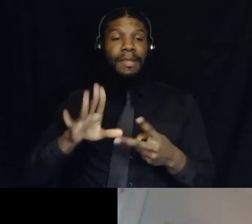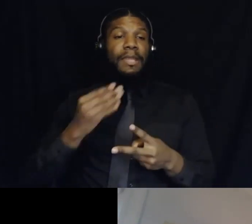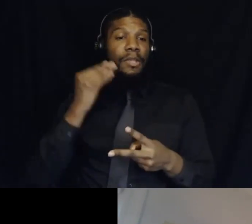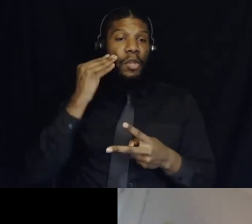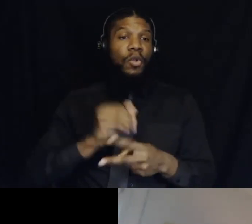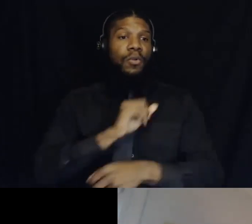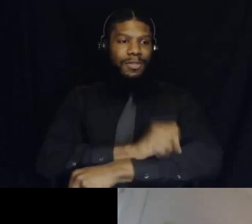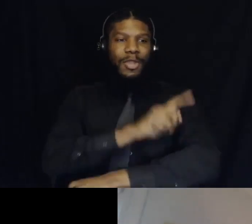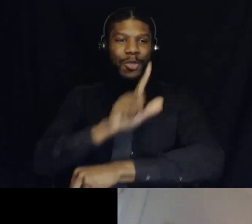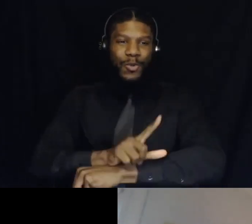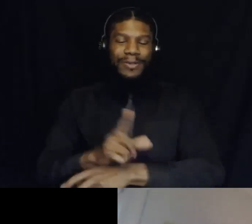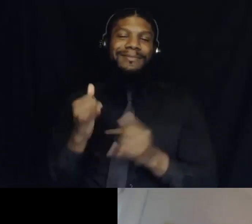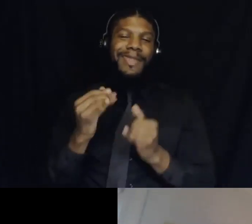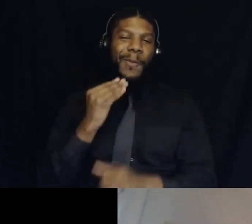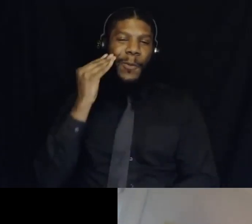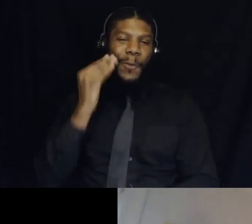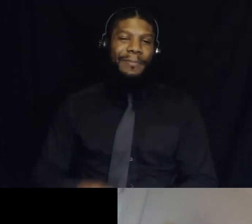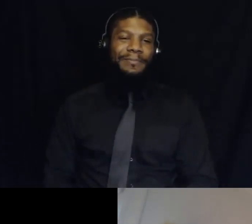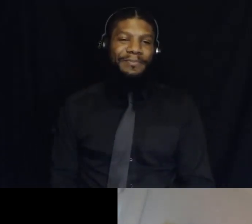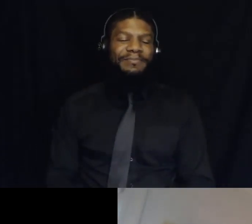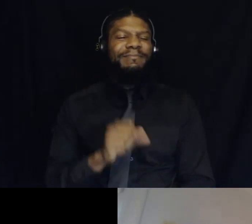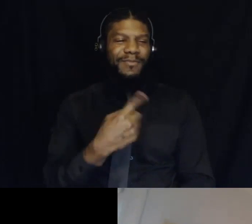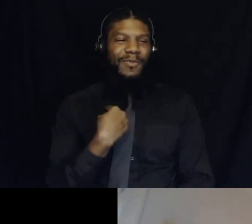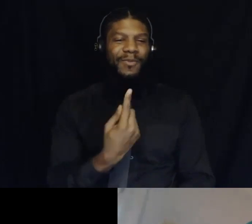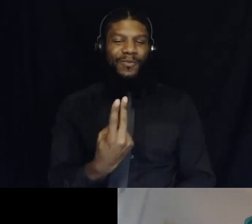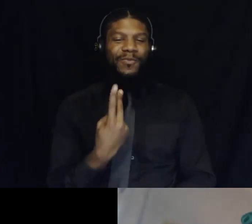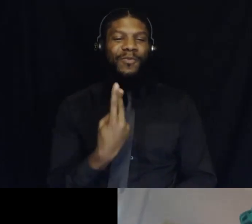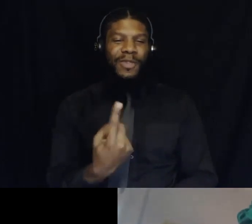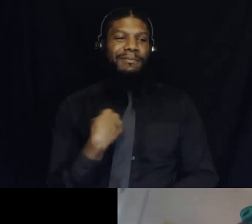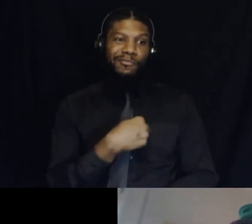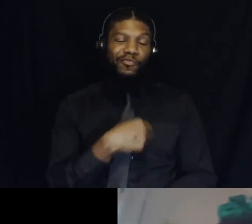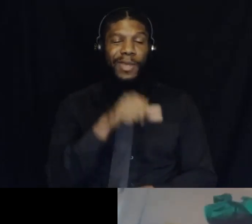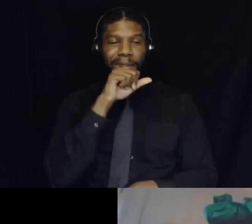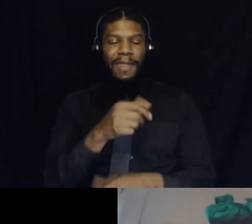too. We love that. We love a neighbor. We love a neighbor.